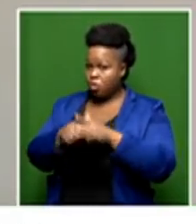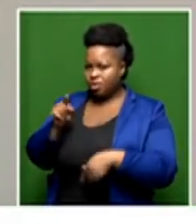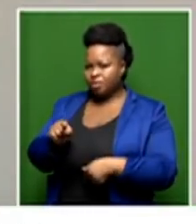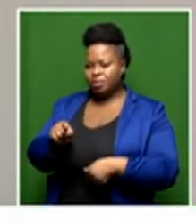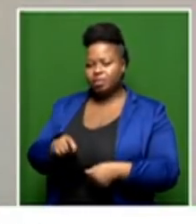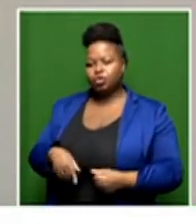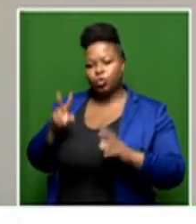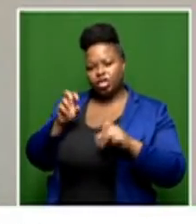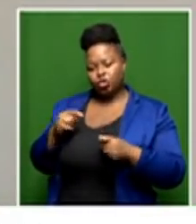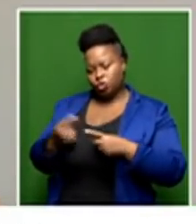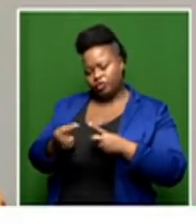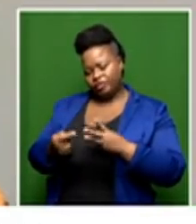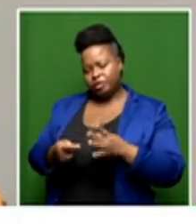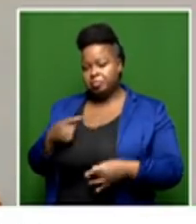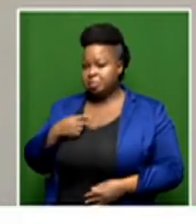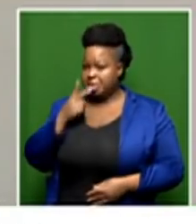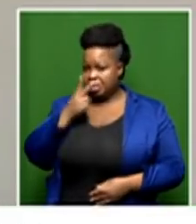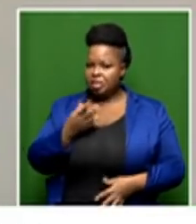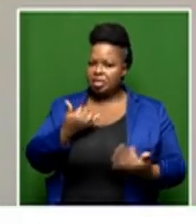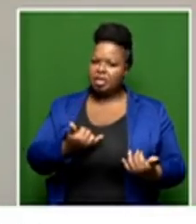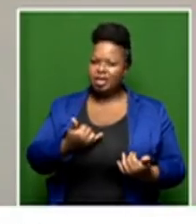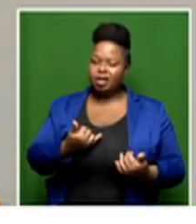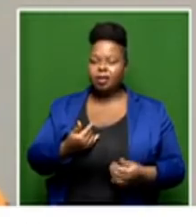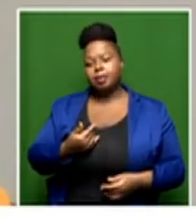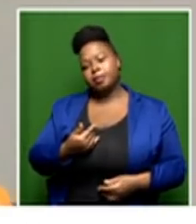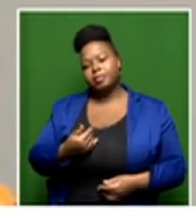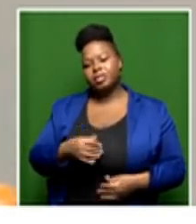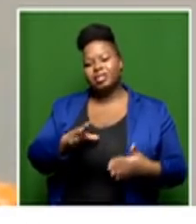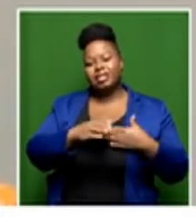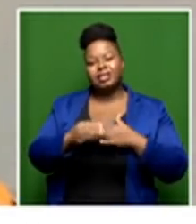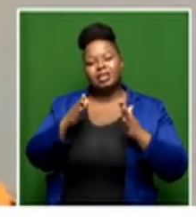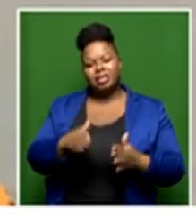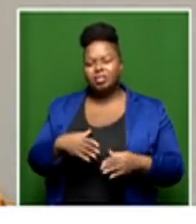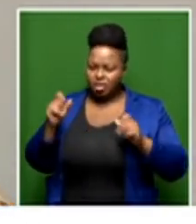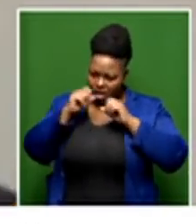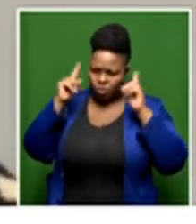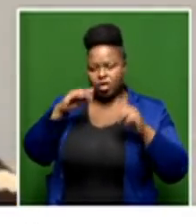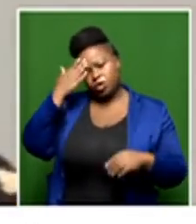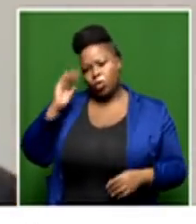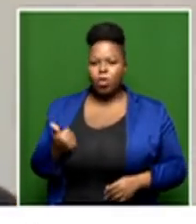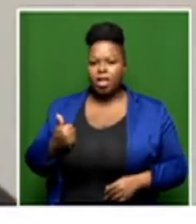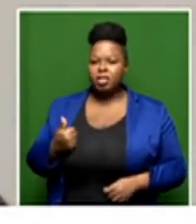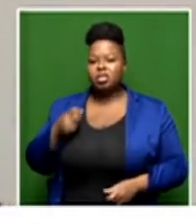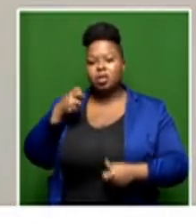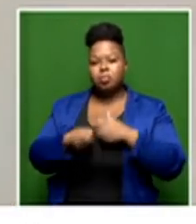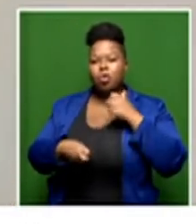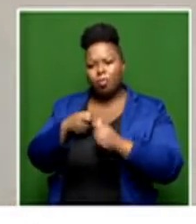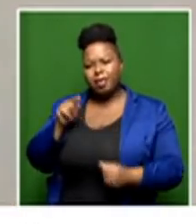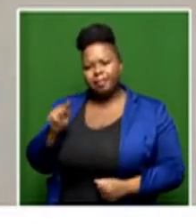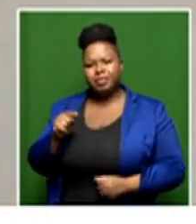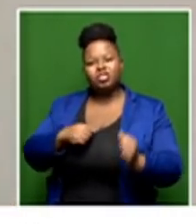me, what I'm seeing is that these leaders are aware both of the issues of